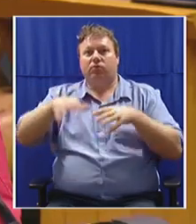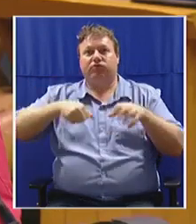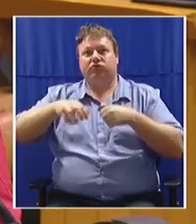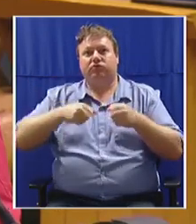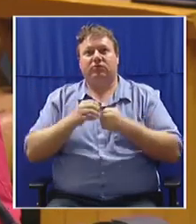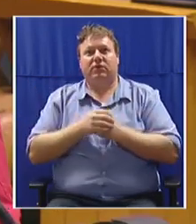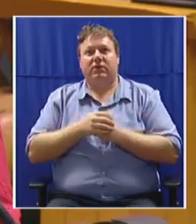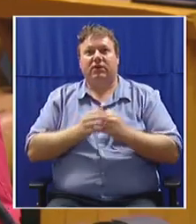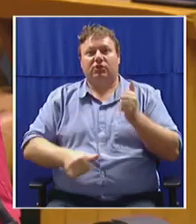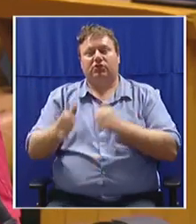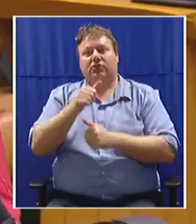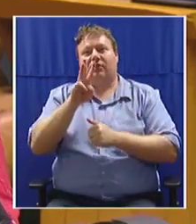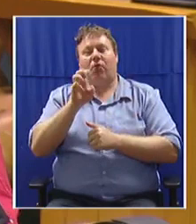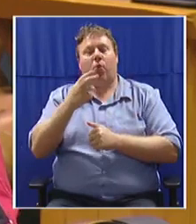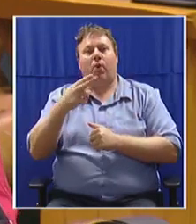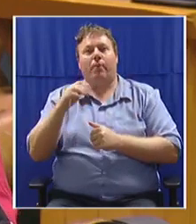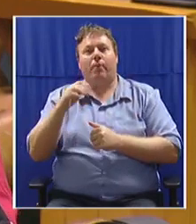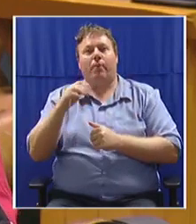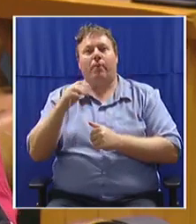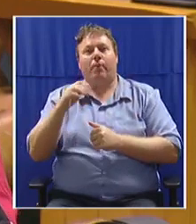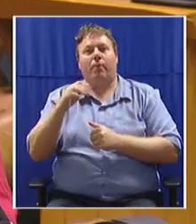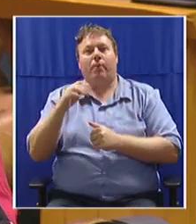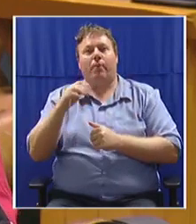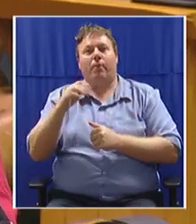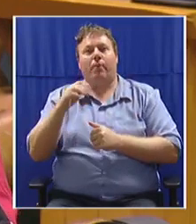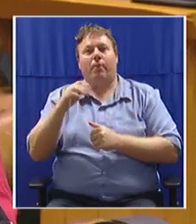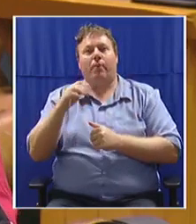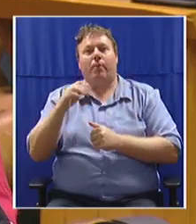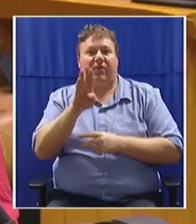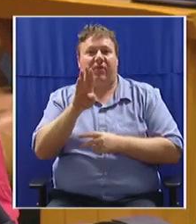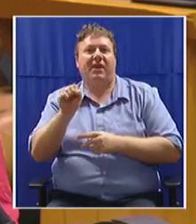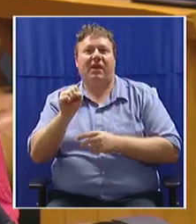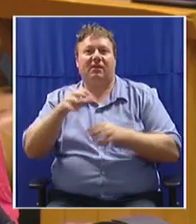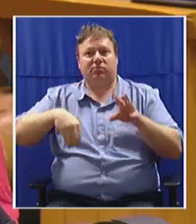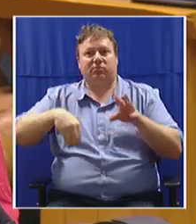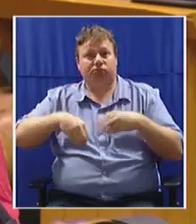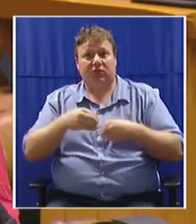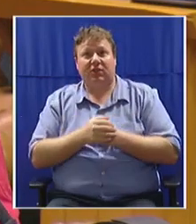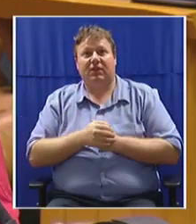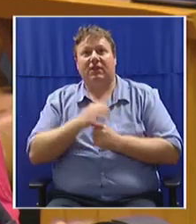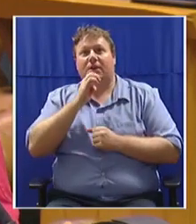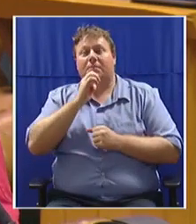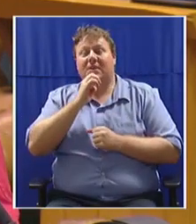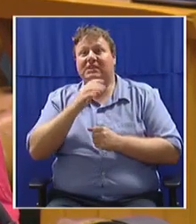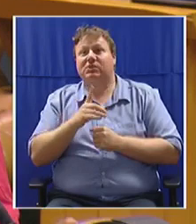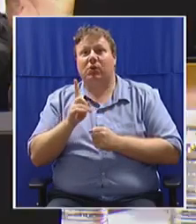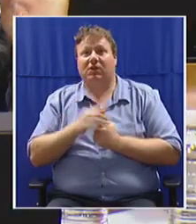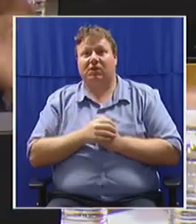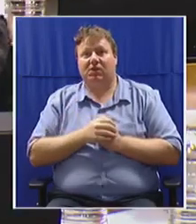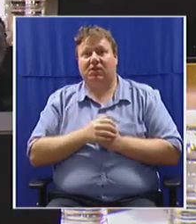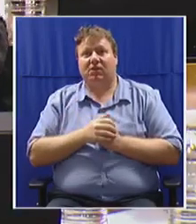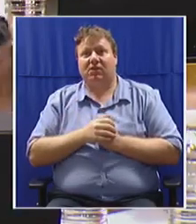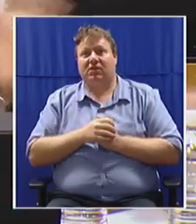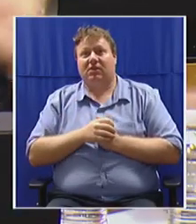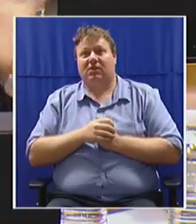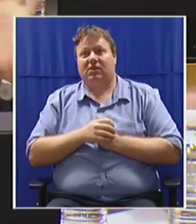The chief whip of the house is wearing red. Has she looted VBS Bank? If that's the case, he's impugning on the